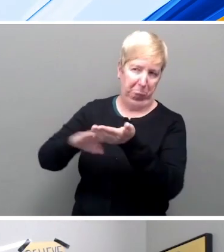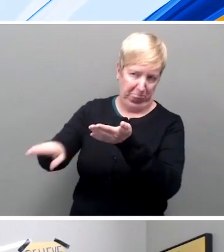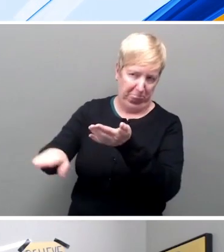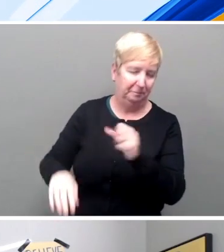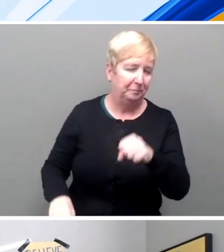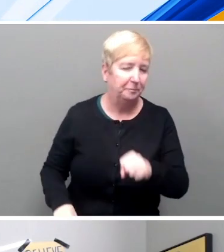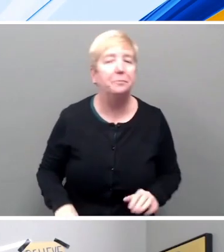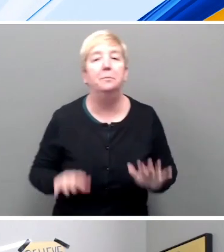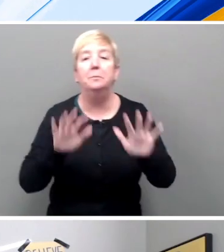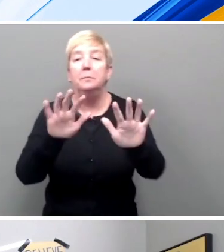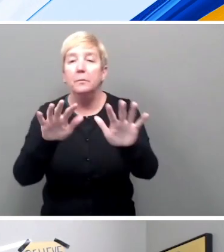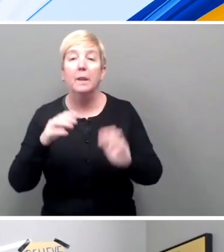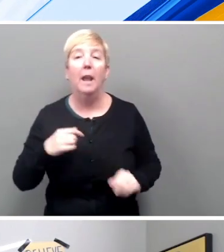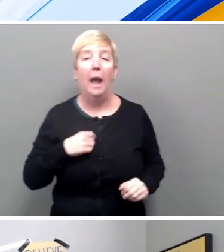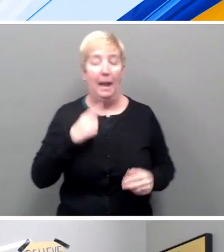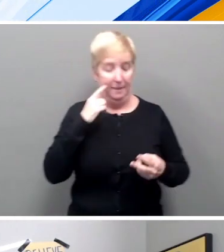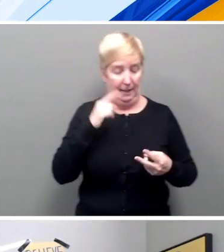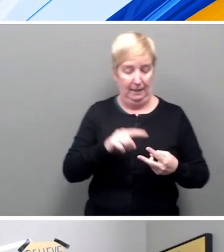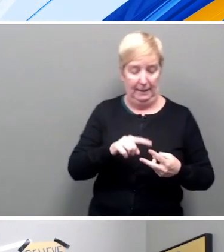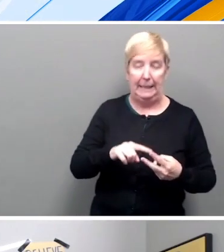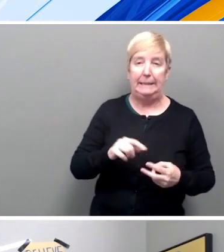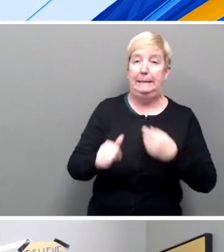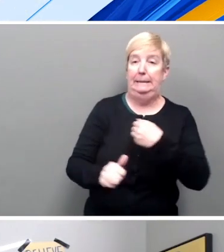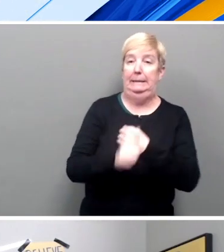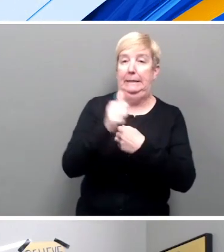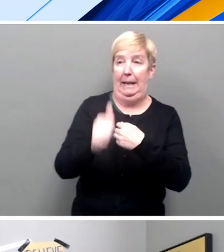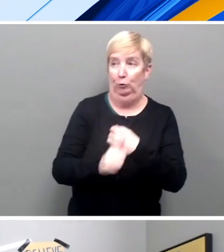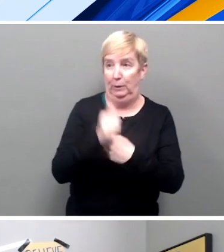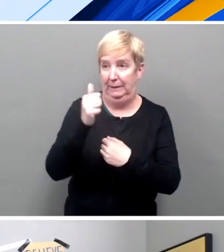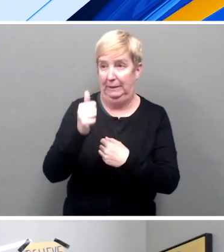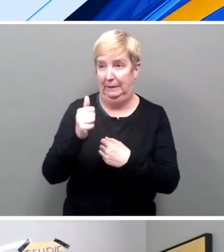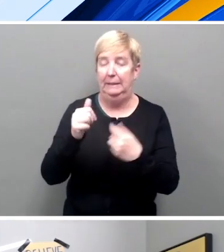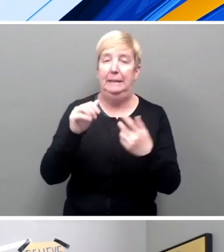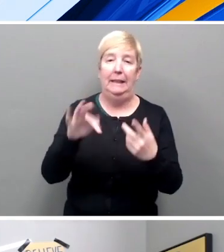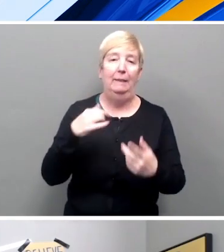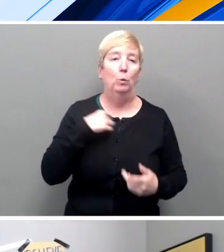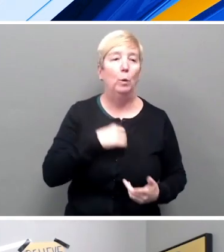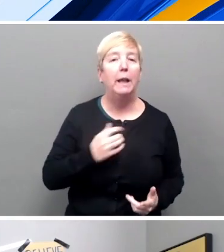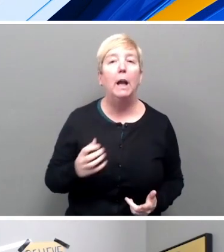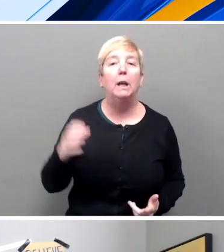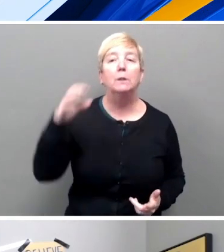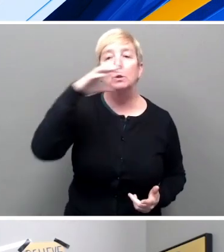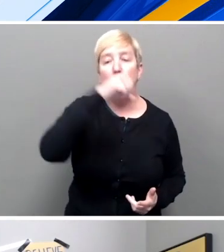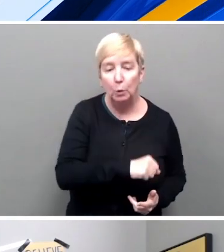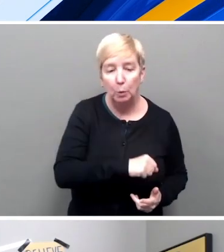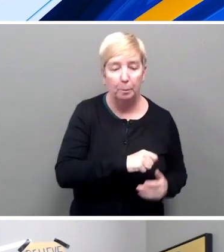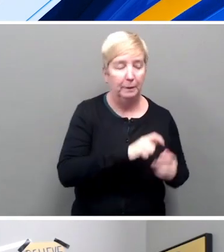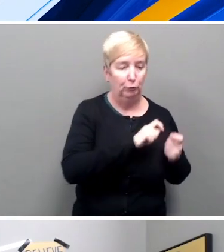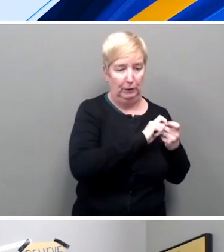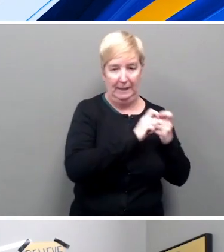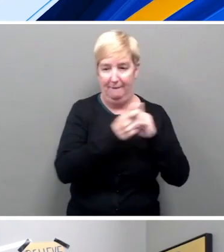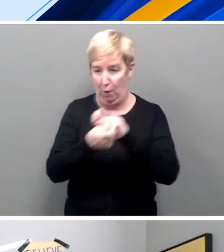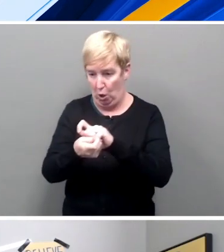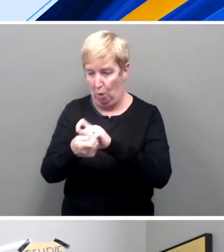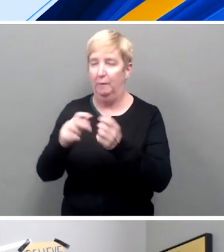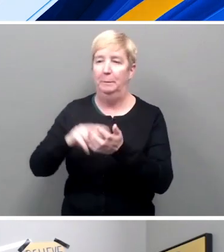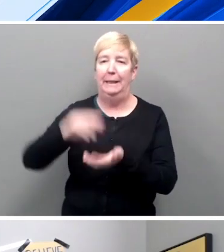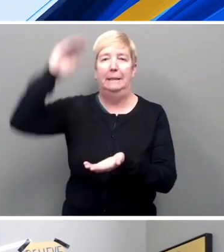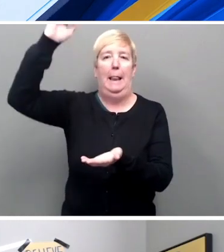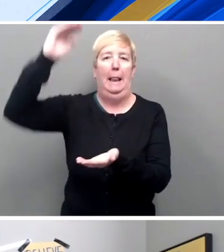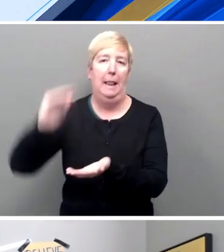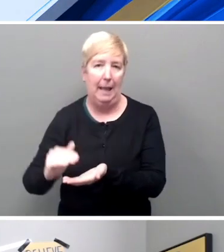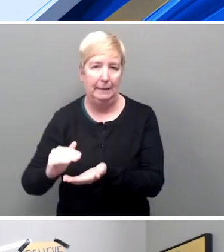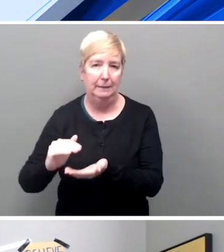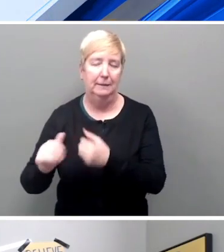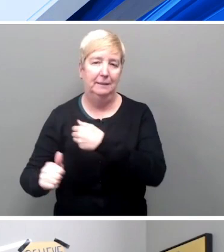dangerous to assume that just because the virus has evolved, that it's less dangerous. Like, that is not